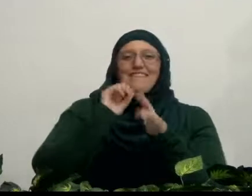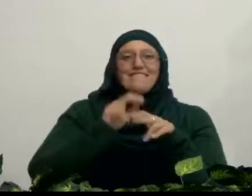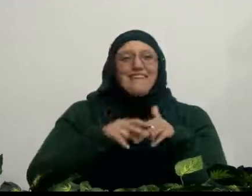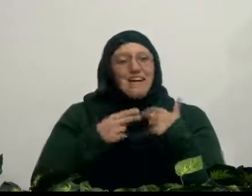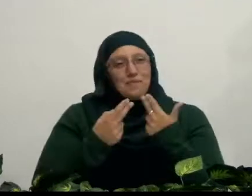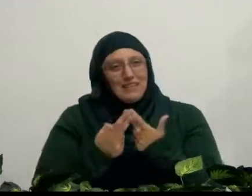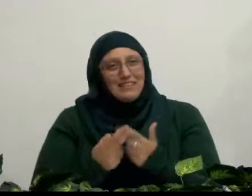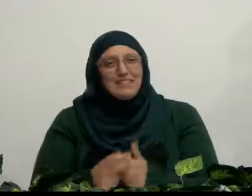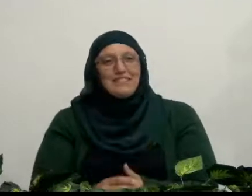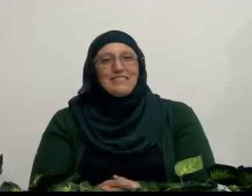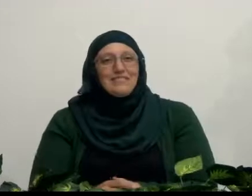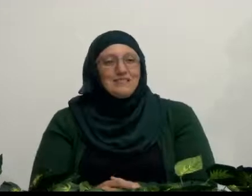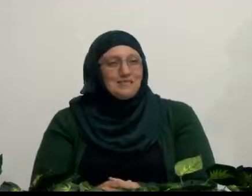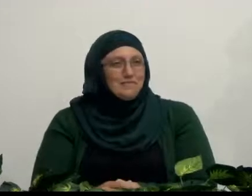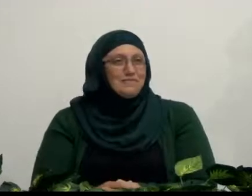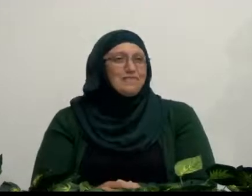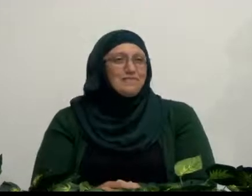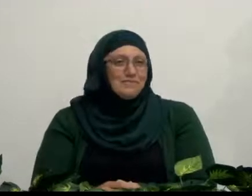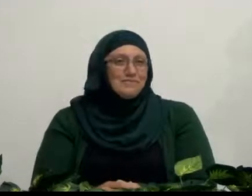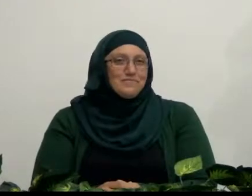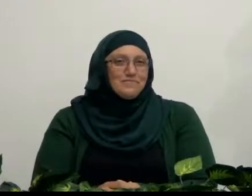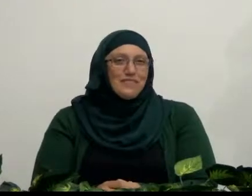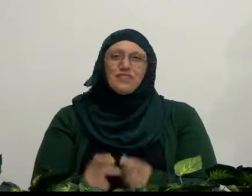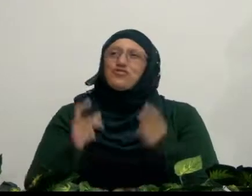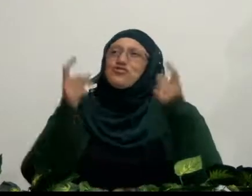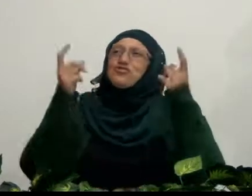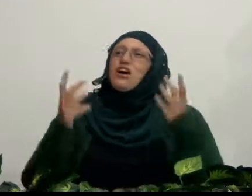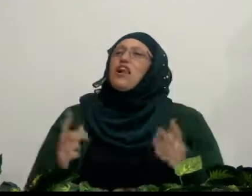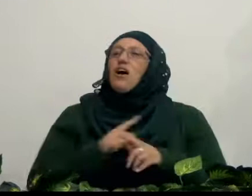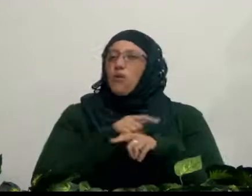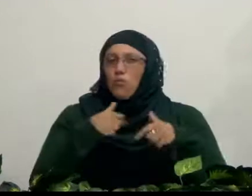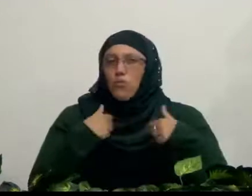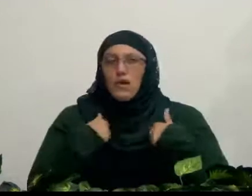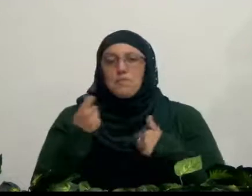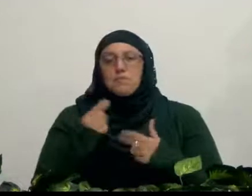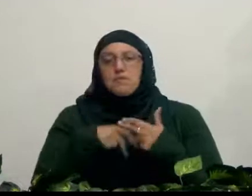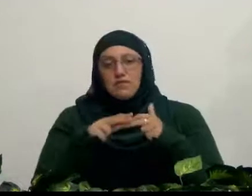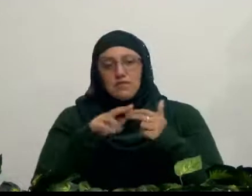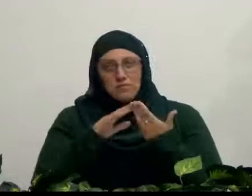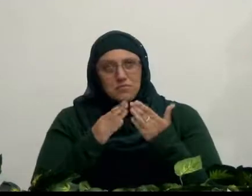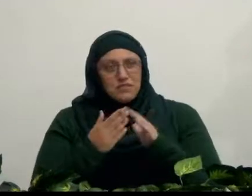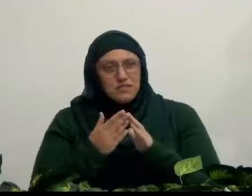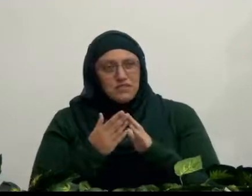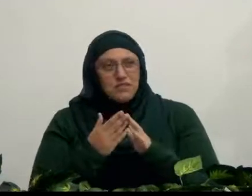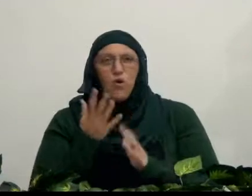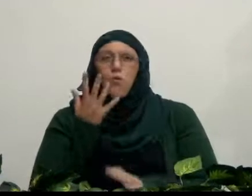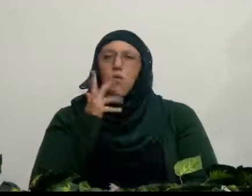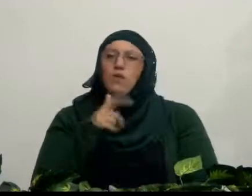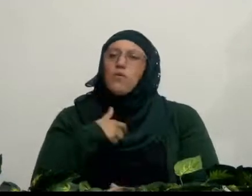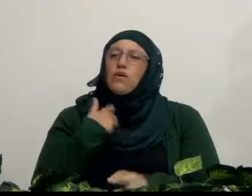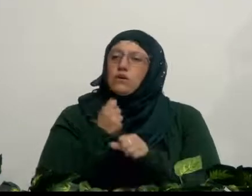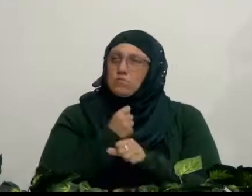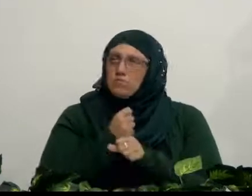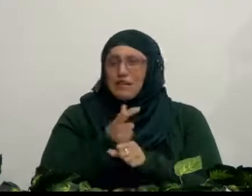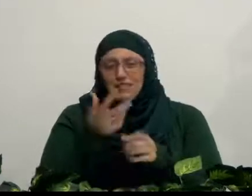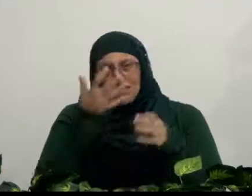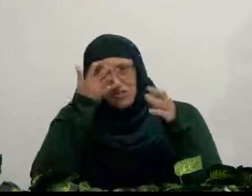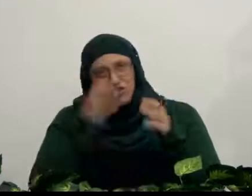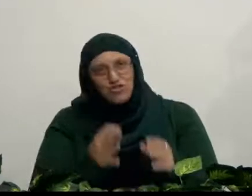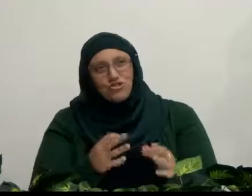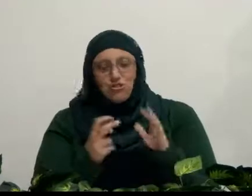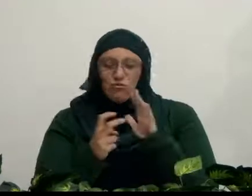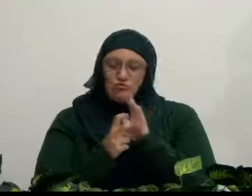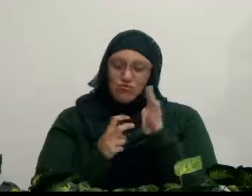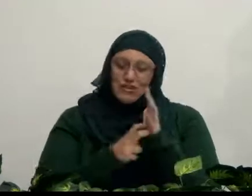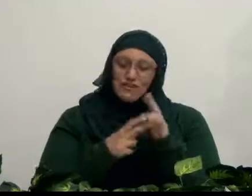of the community of the faithful and the believers. Now, once we make this contract of all